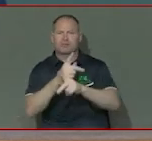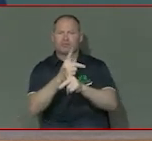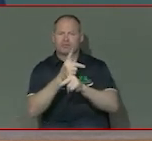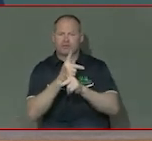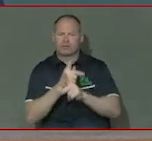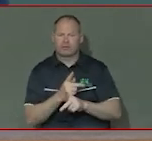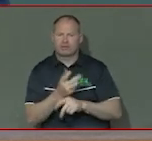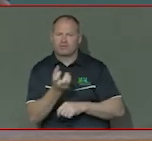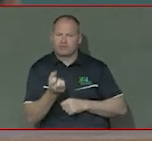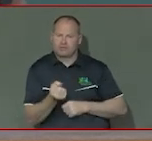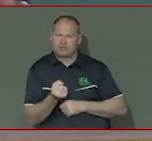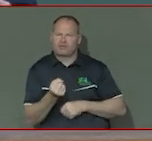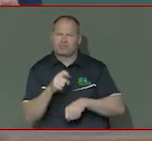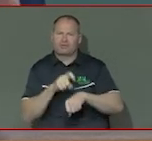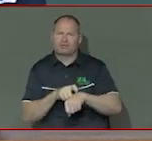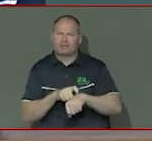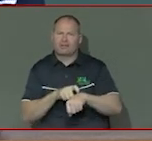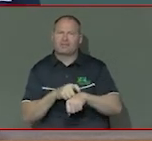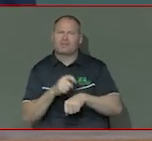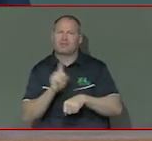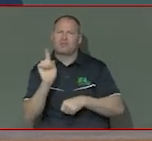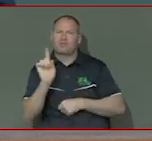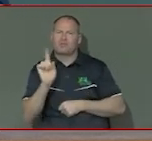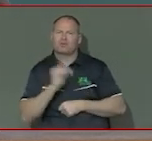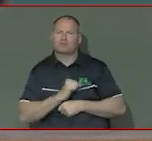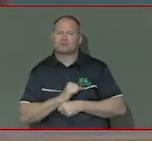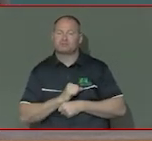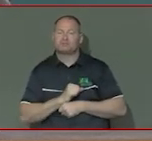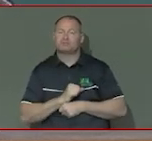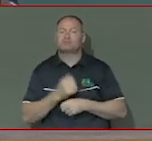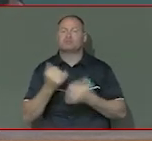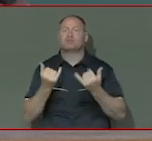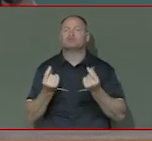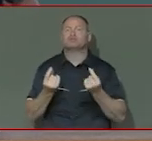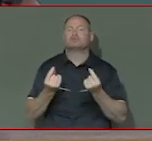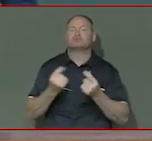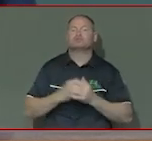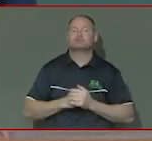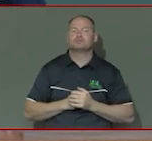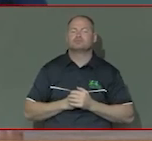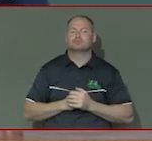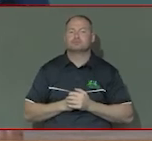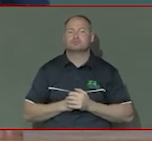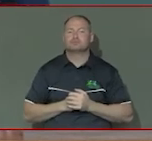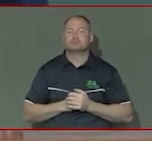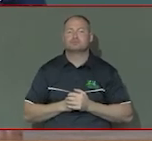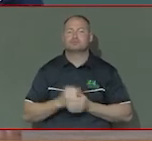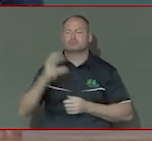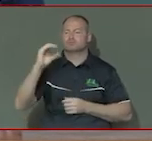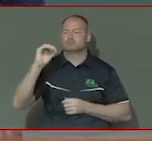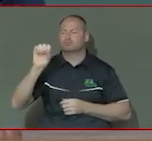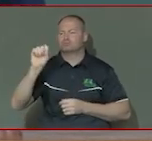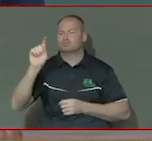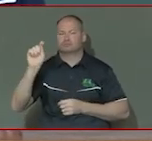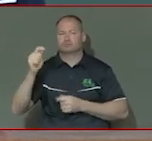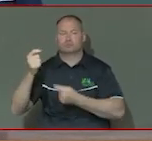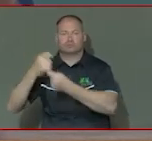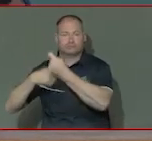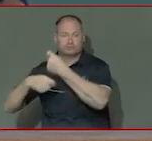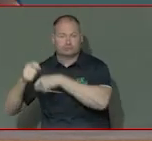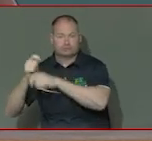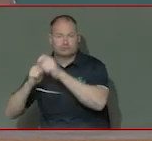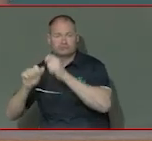business? Then you take, if your stock holding period, you take your cost of sales, your